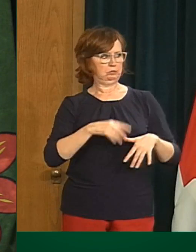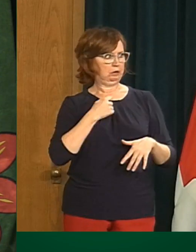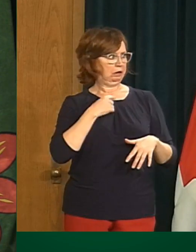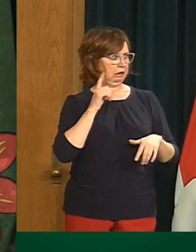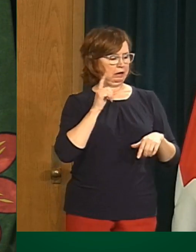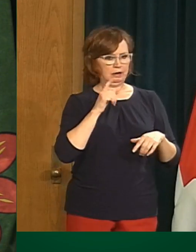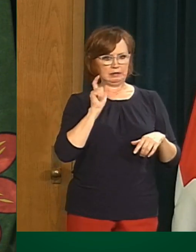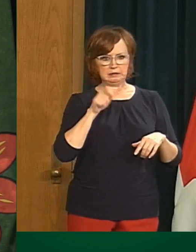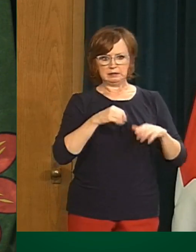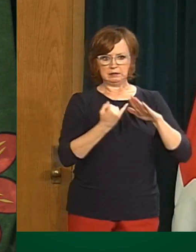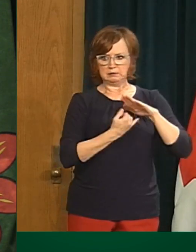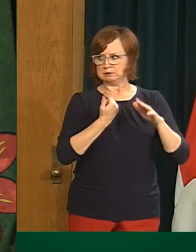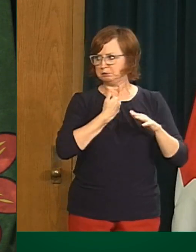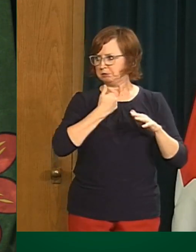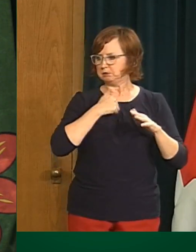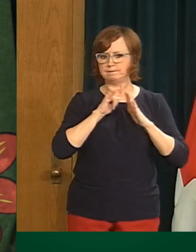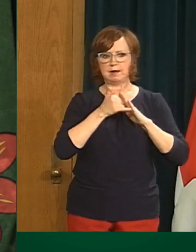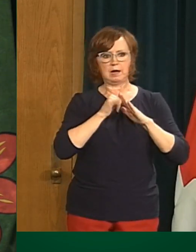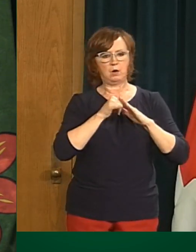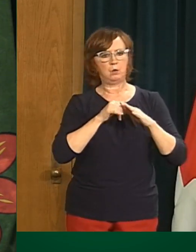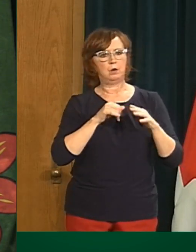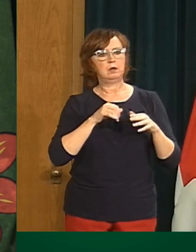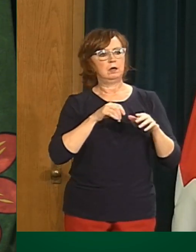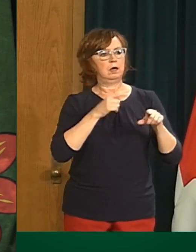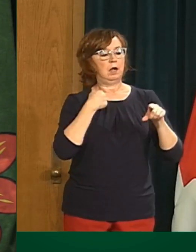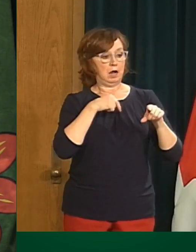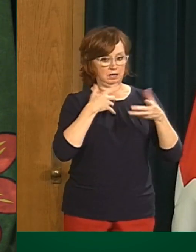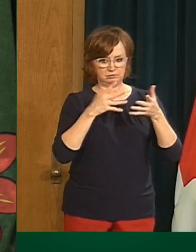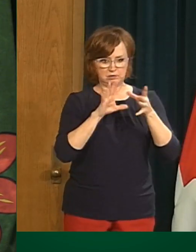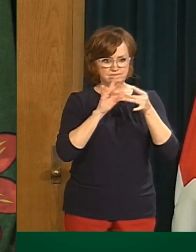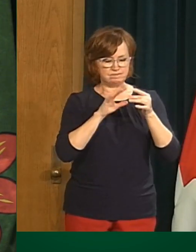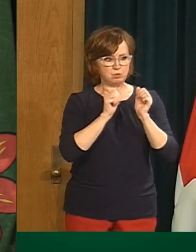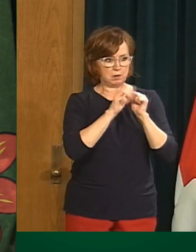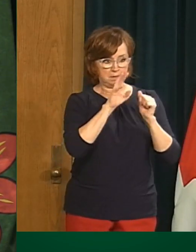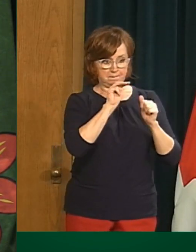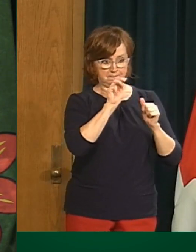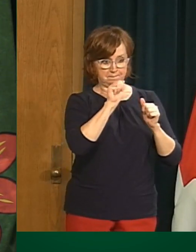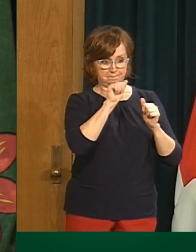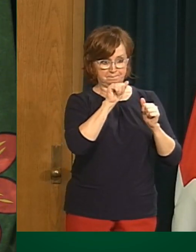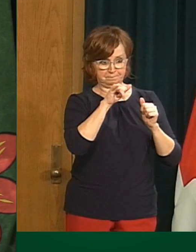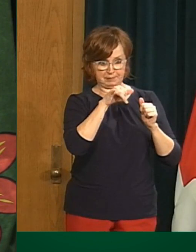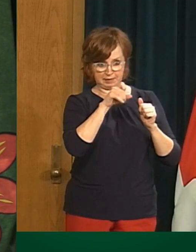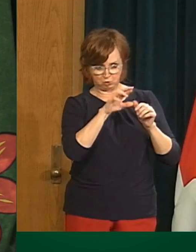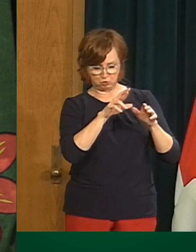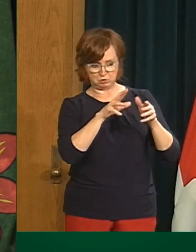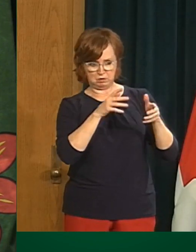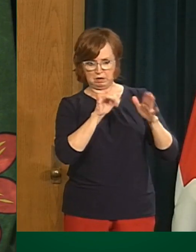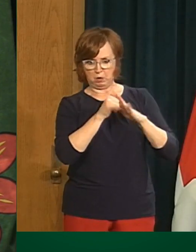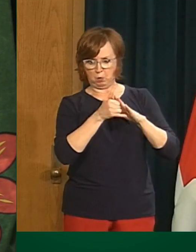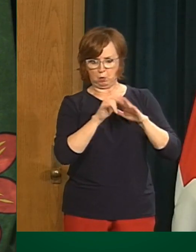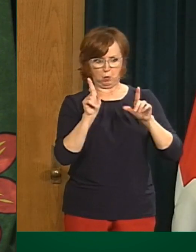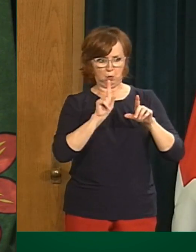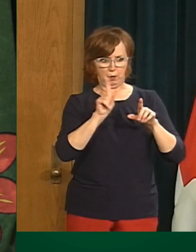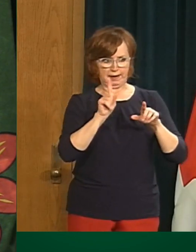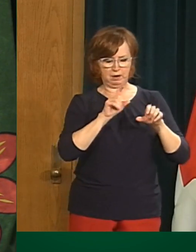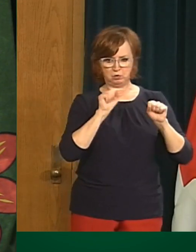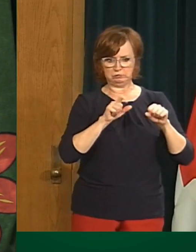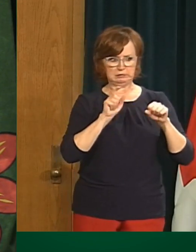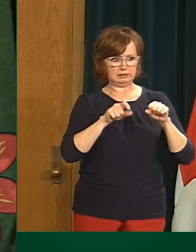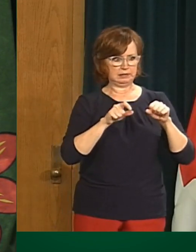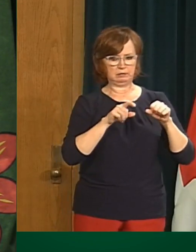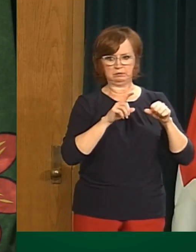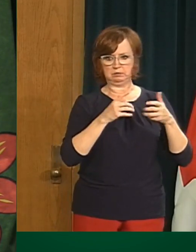some supplies into the school cots, blankets, and such, so that if there are additional people that need to self-isolate, may